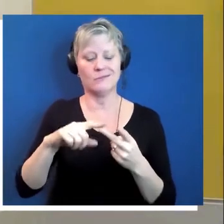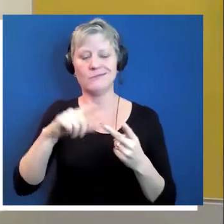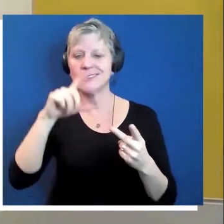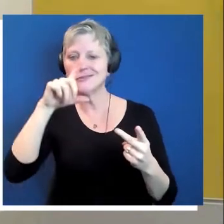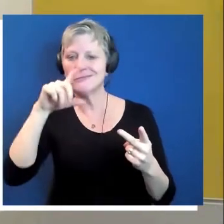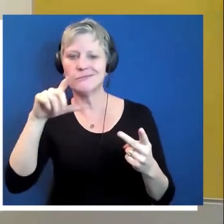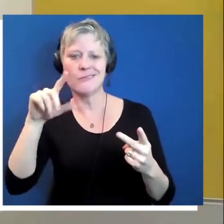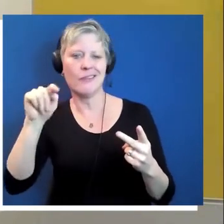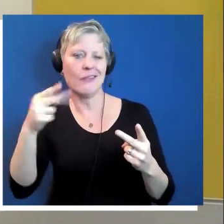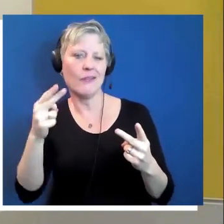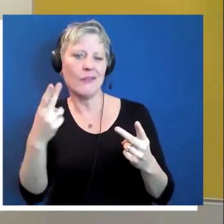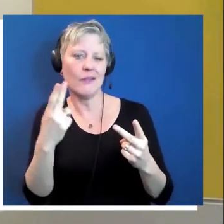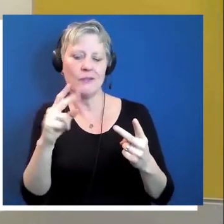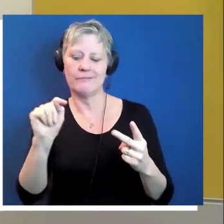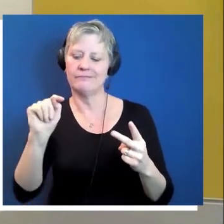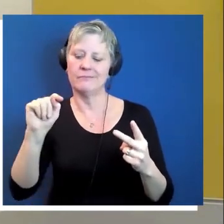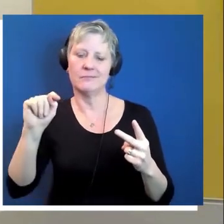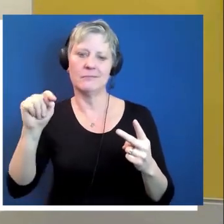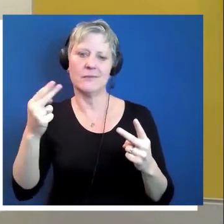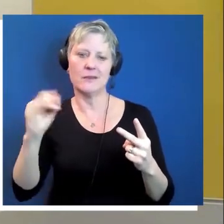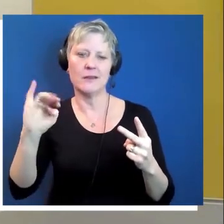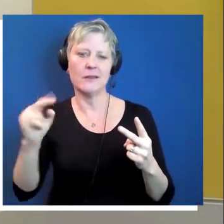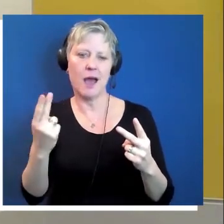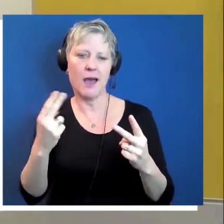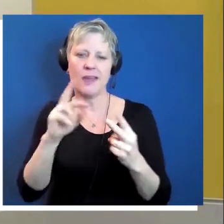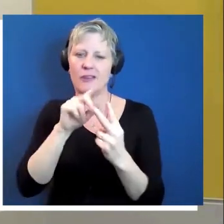lay them down right on the chicken breast here, just like so.